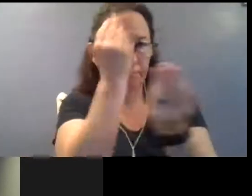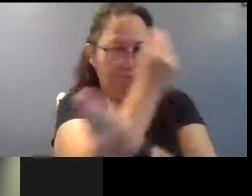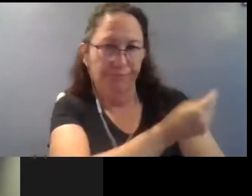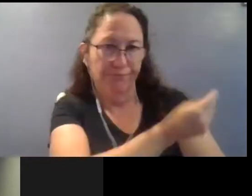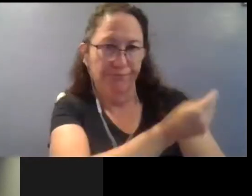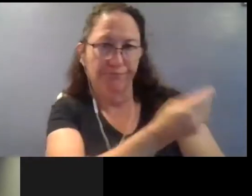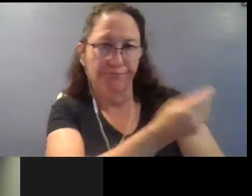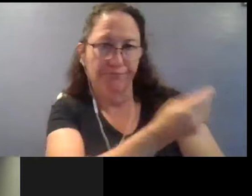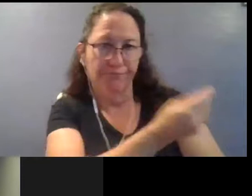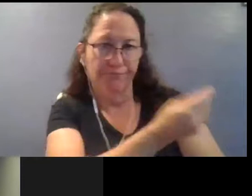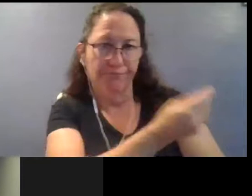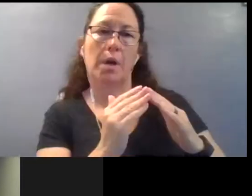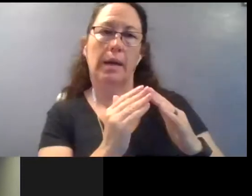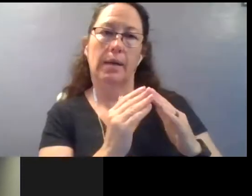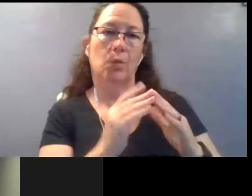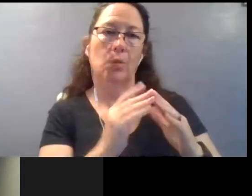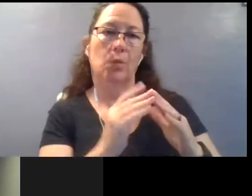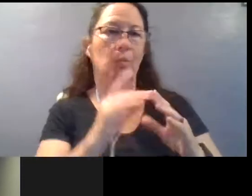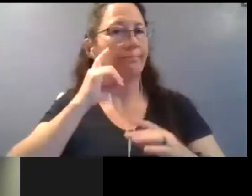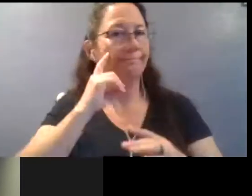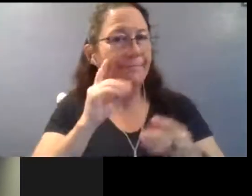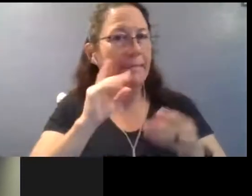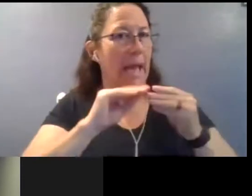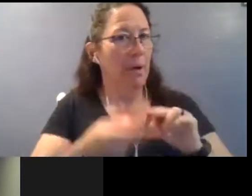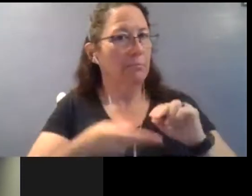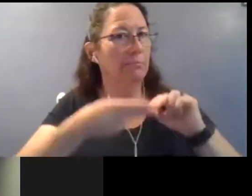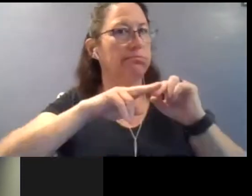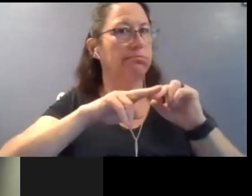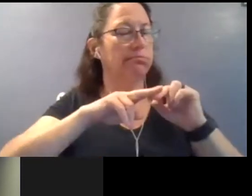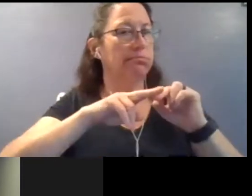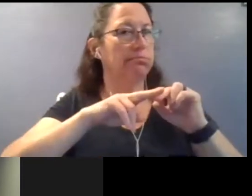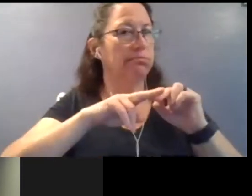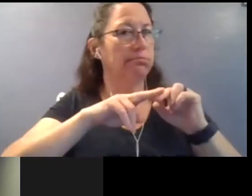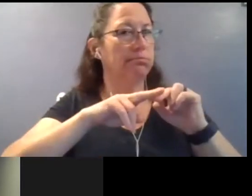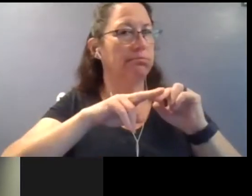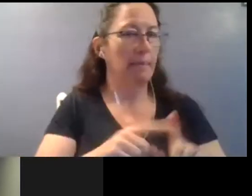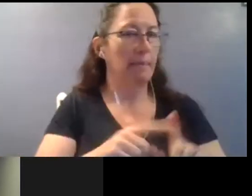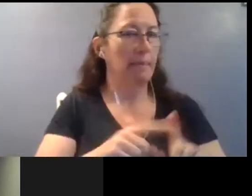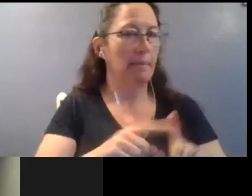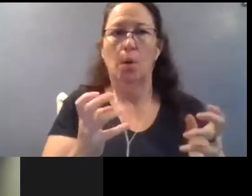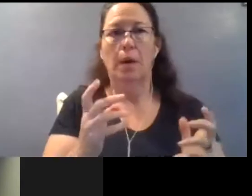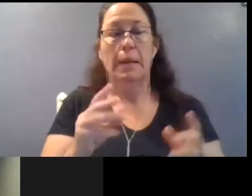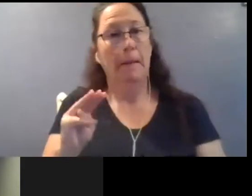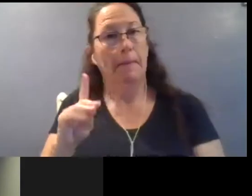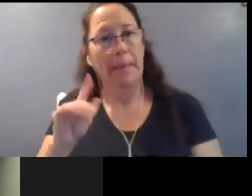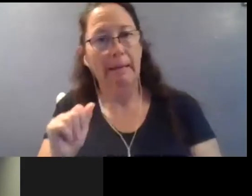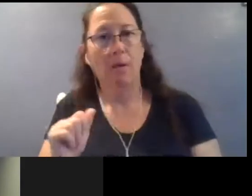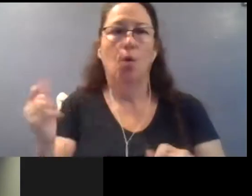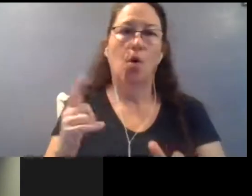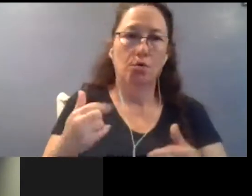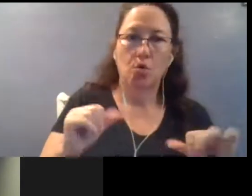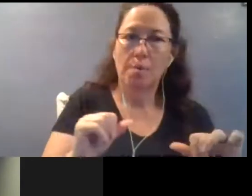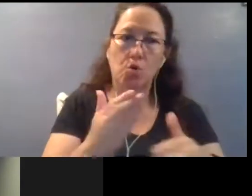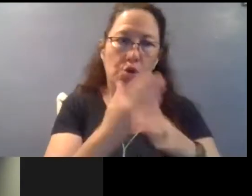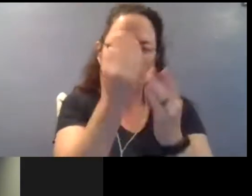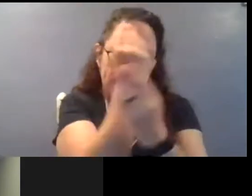information, especially as we're seeing this marked increase of cases in the community, and we appreciate the media and all your attempts to share